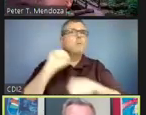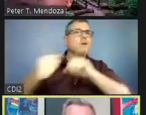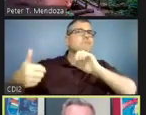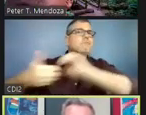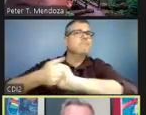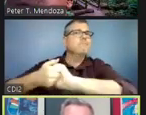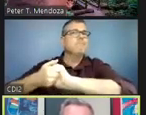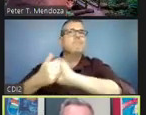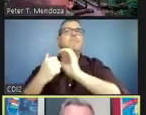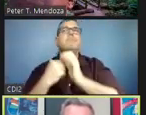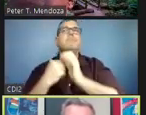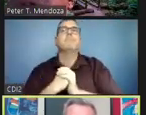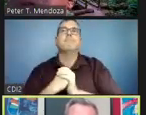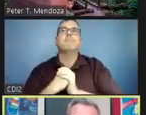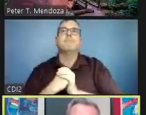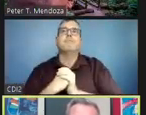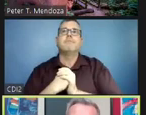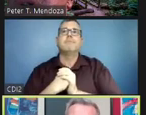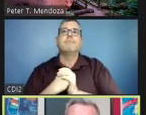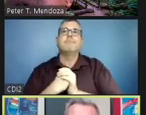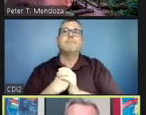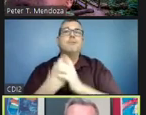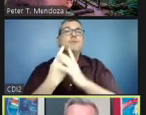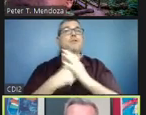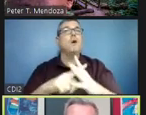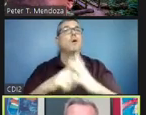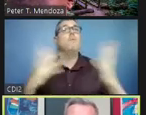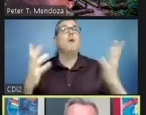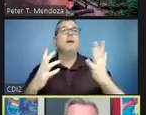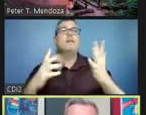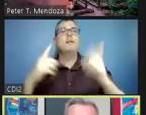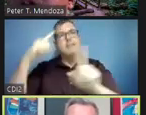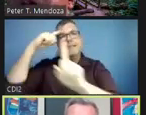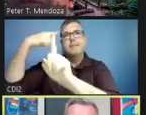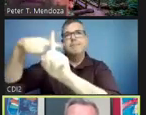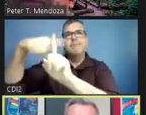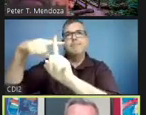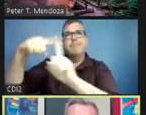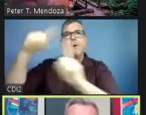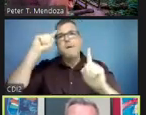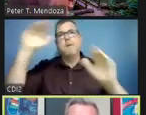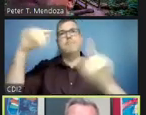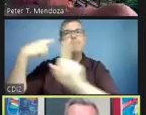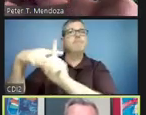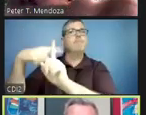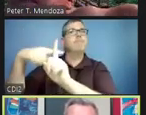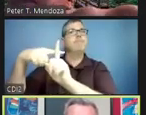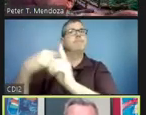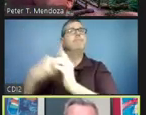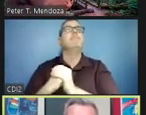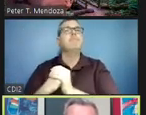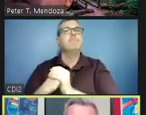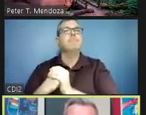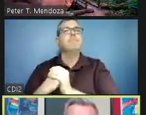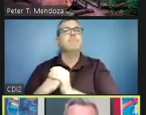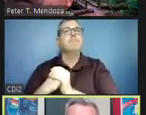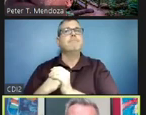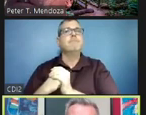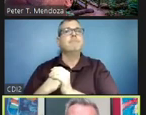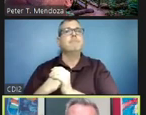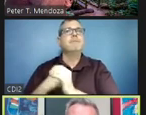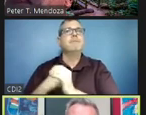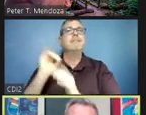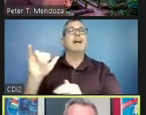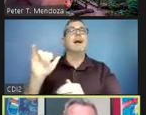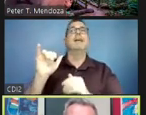hope. And it's from California's Surgeon General, Dr. Nadine Burke-Harris, who says there is a light at the end of the